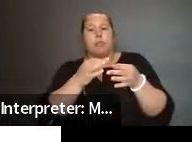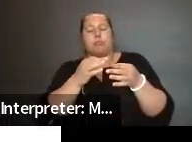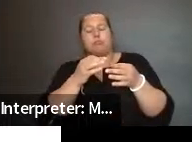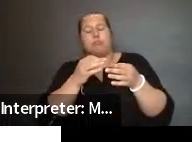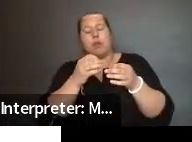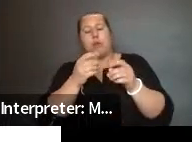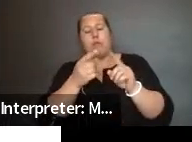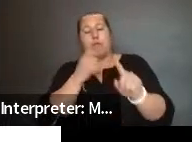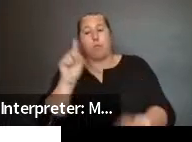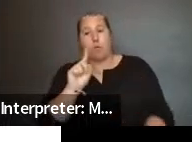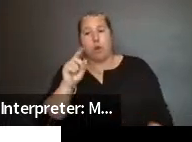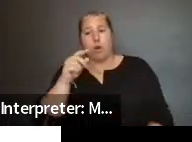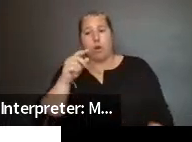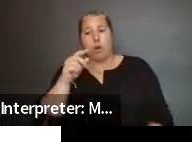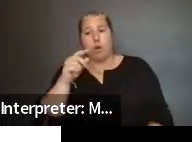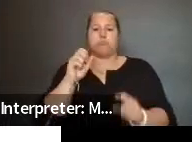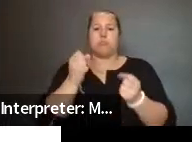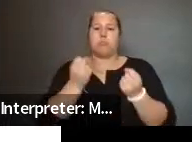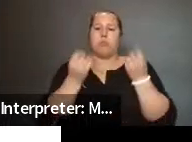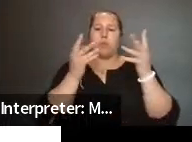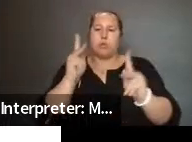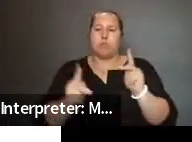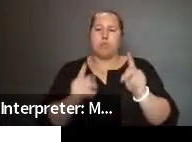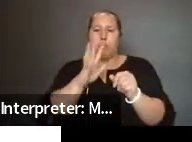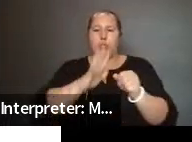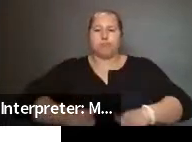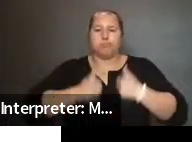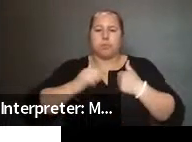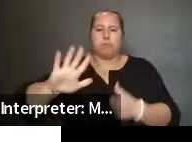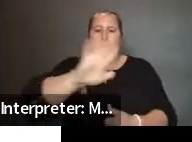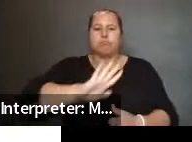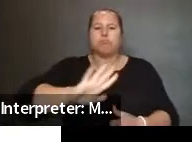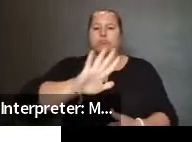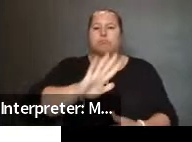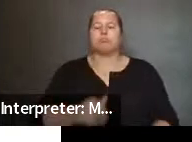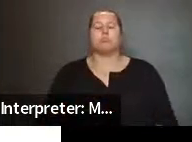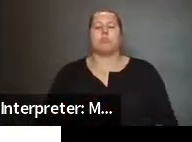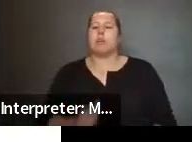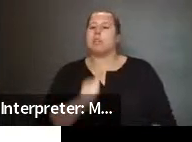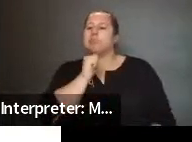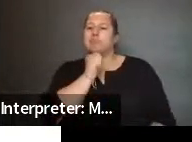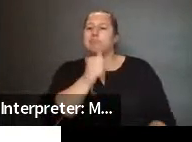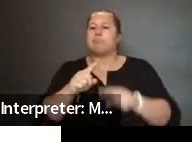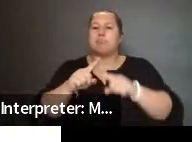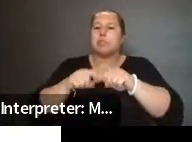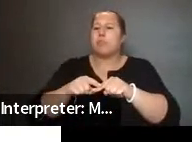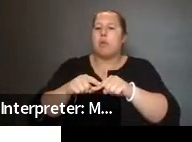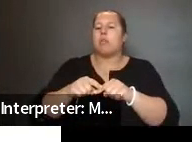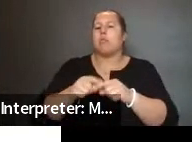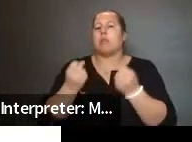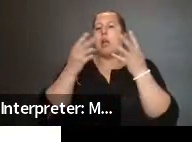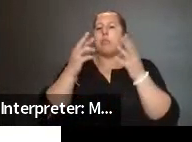if those counted are citizens of the United States or registered voters.